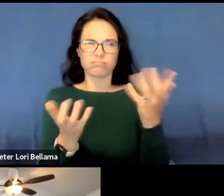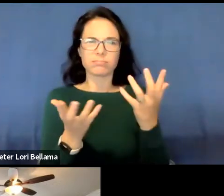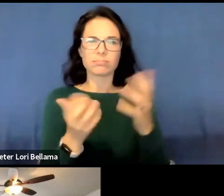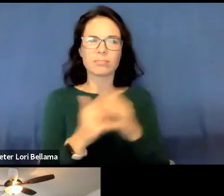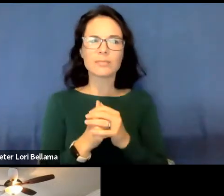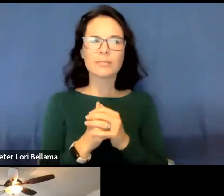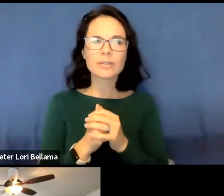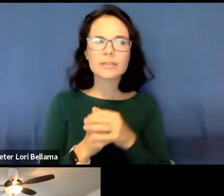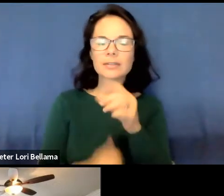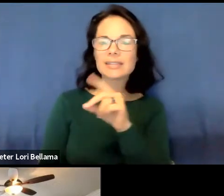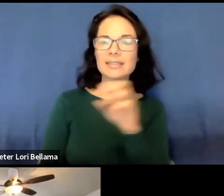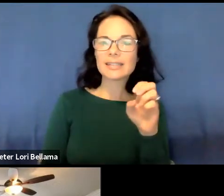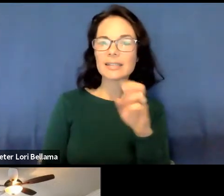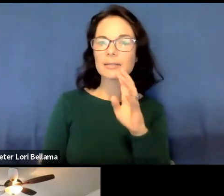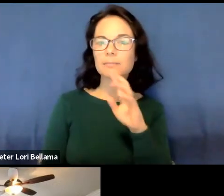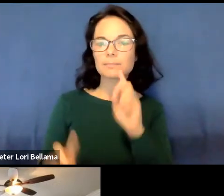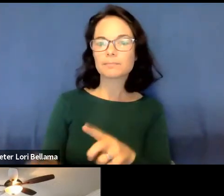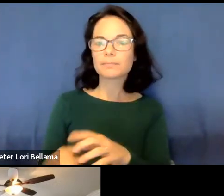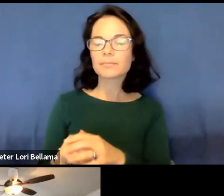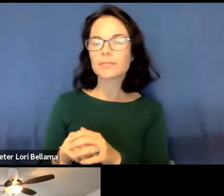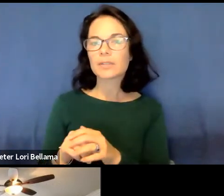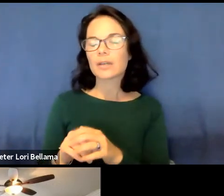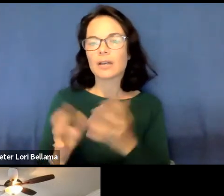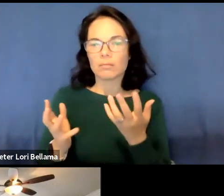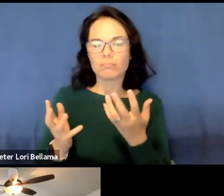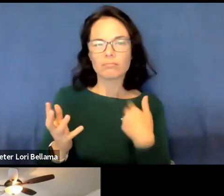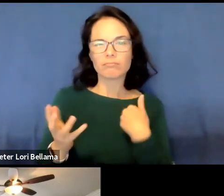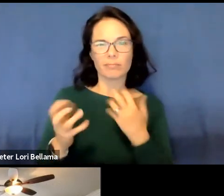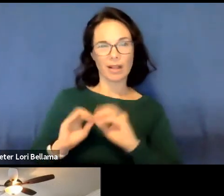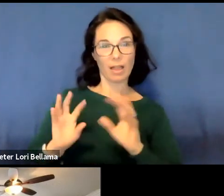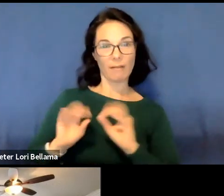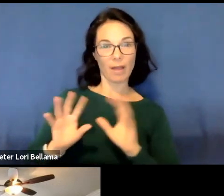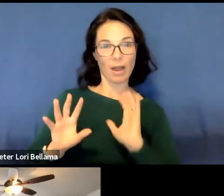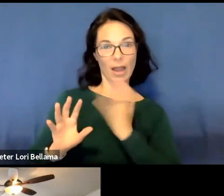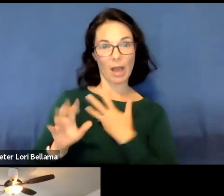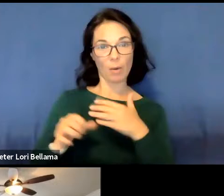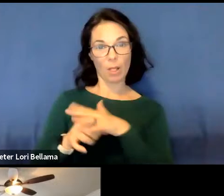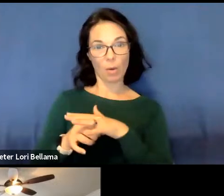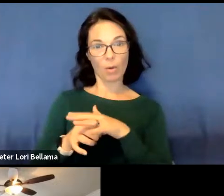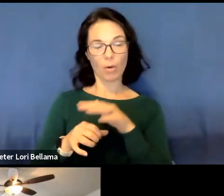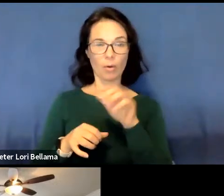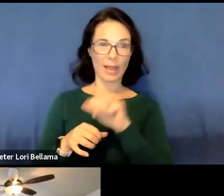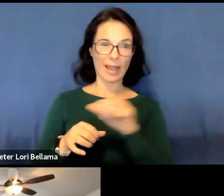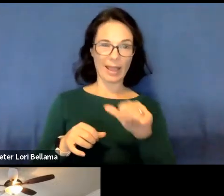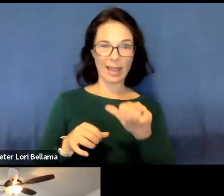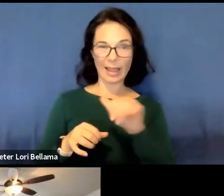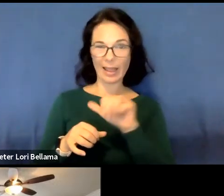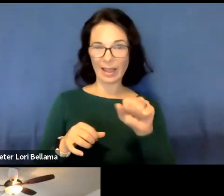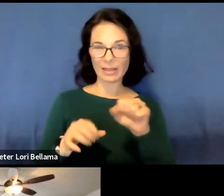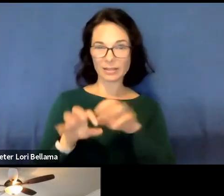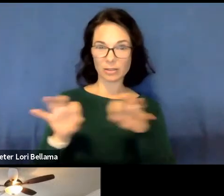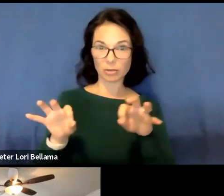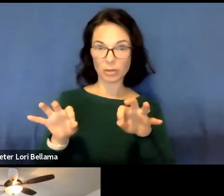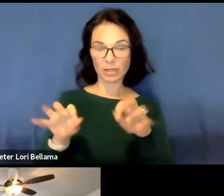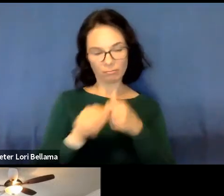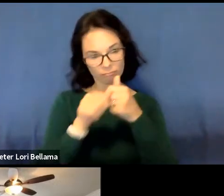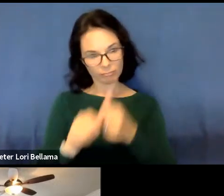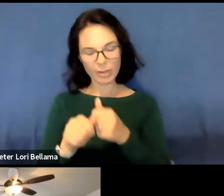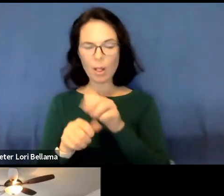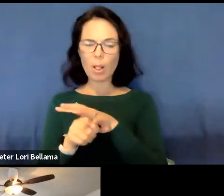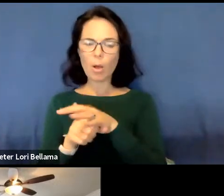really, it's not. So just to clarify, our local associate's degrees require the local GE pattern